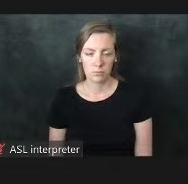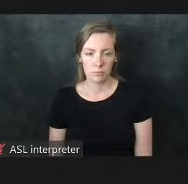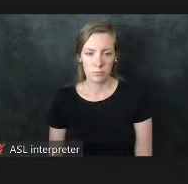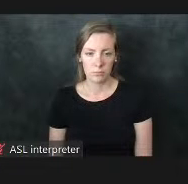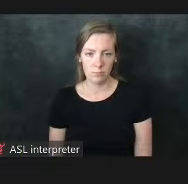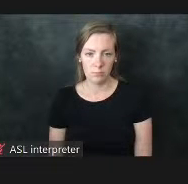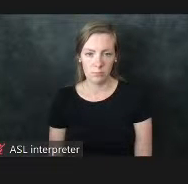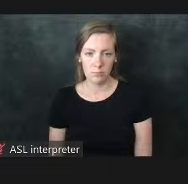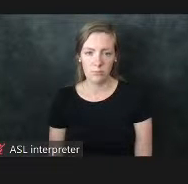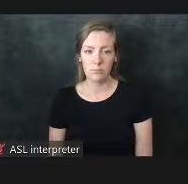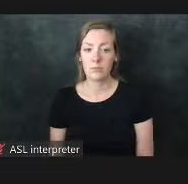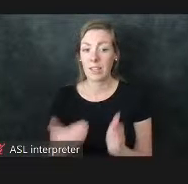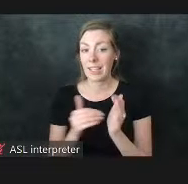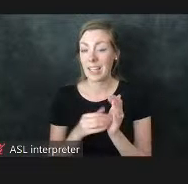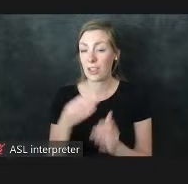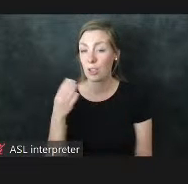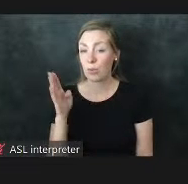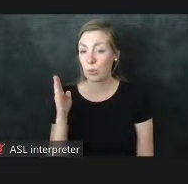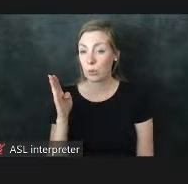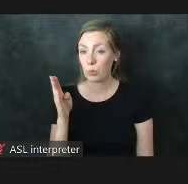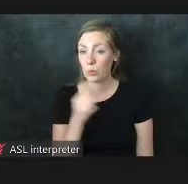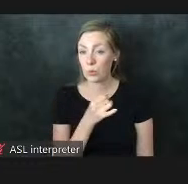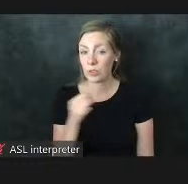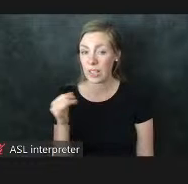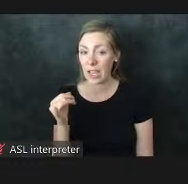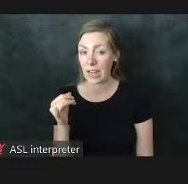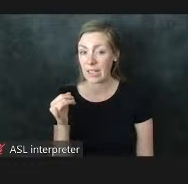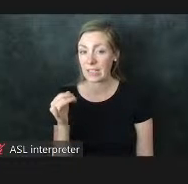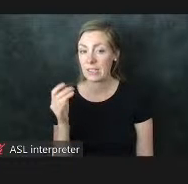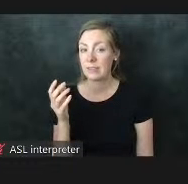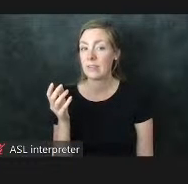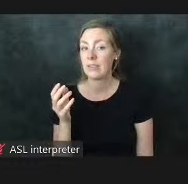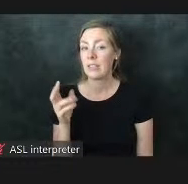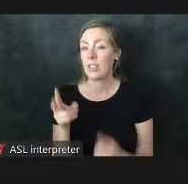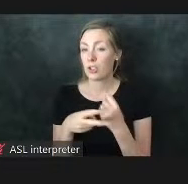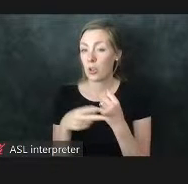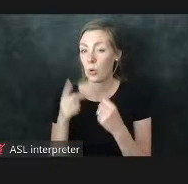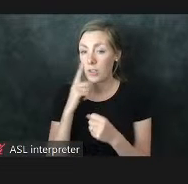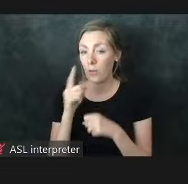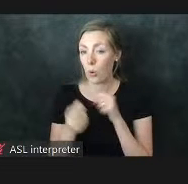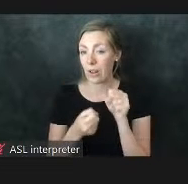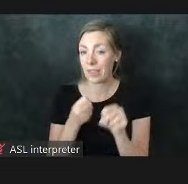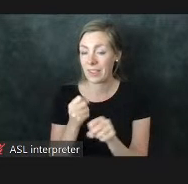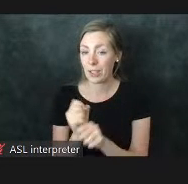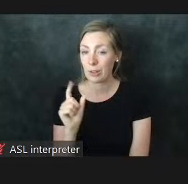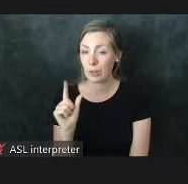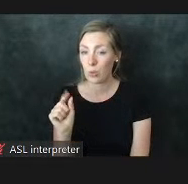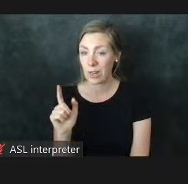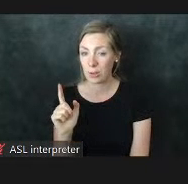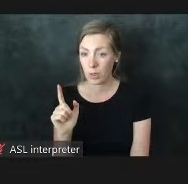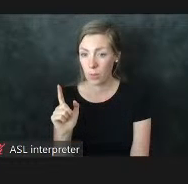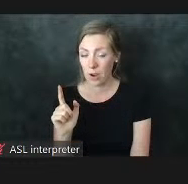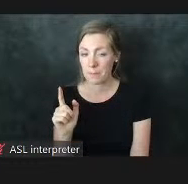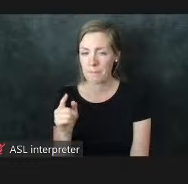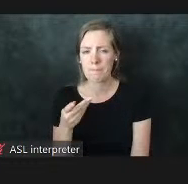And that blue line is the observed storage in 2021. If you